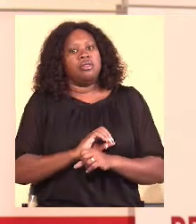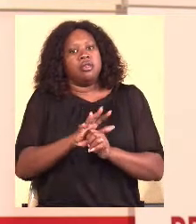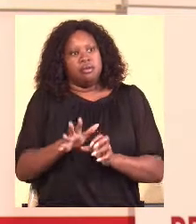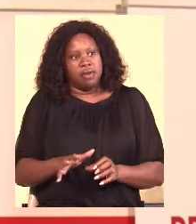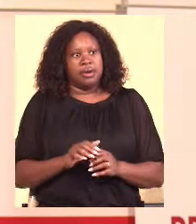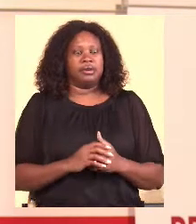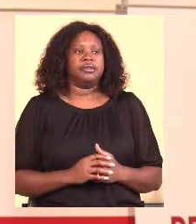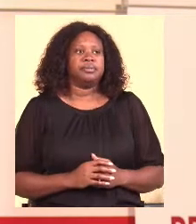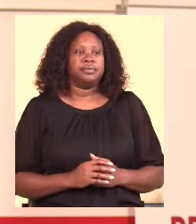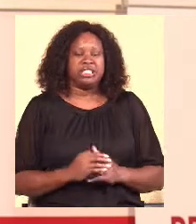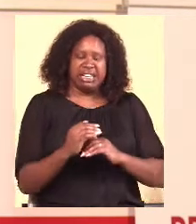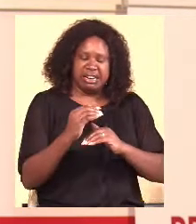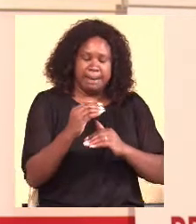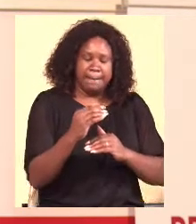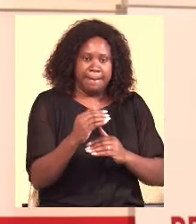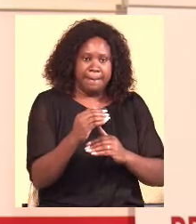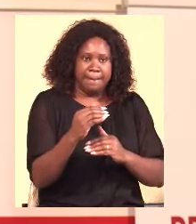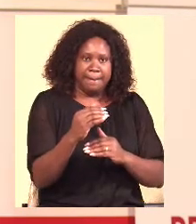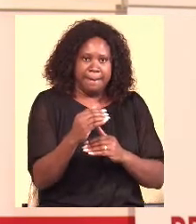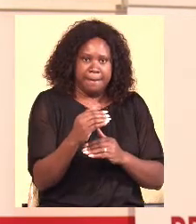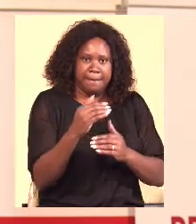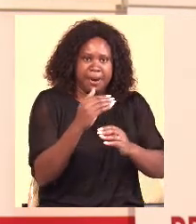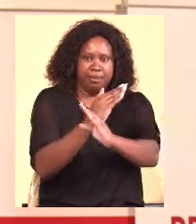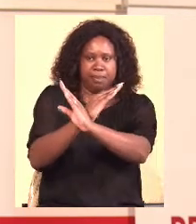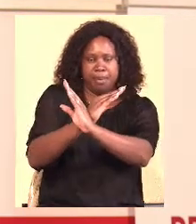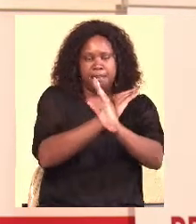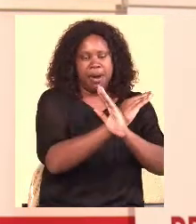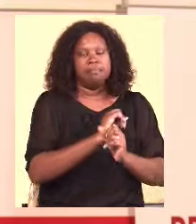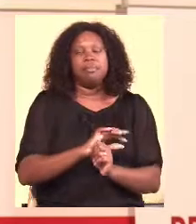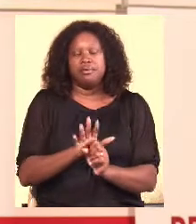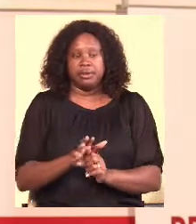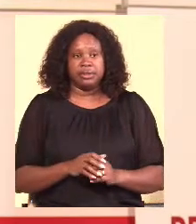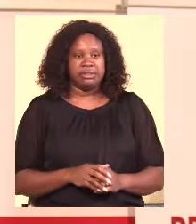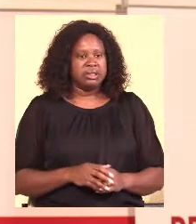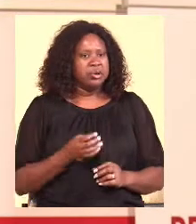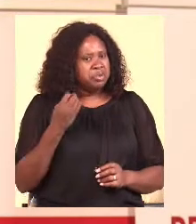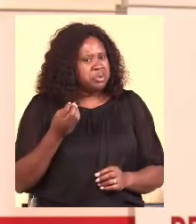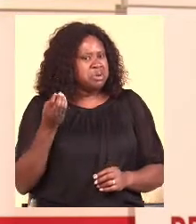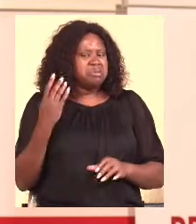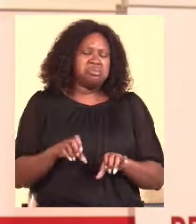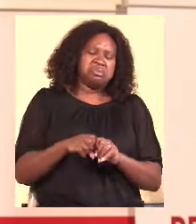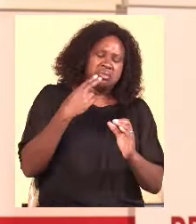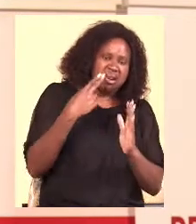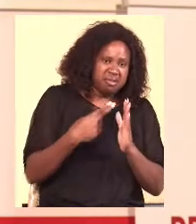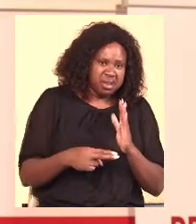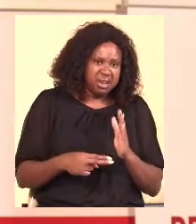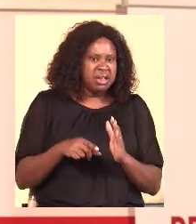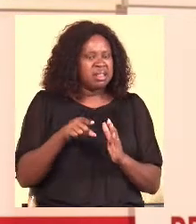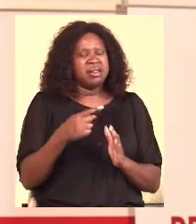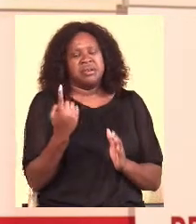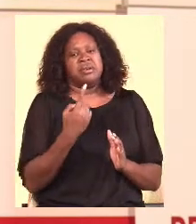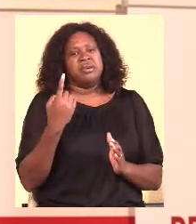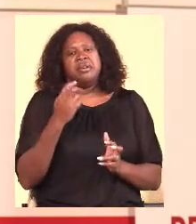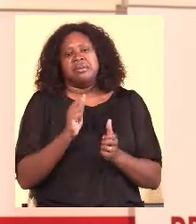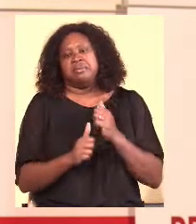curb it. Disobeying any of the rules and regulations that are set in place will only be to